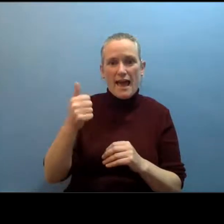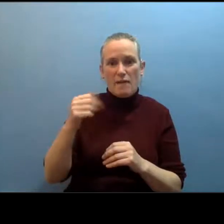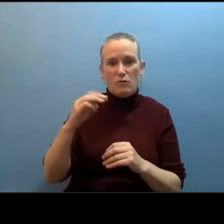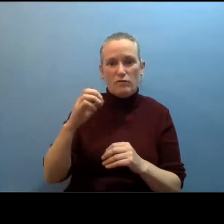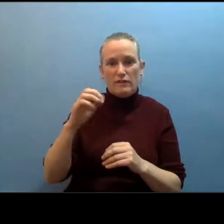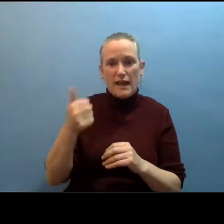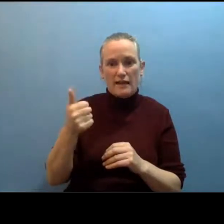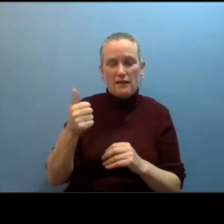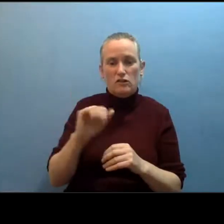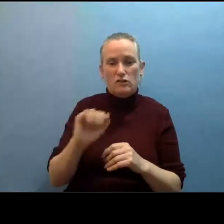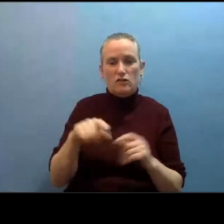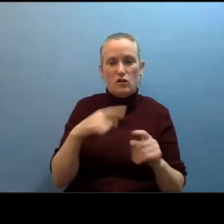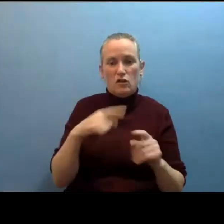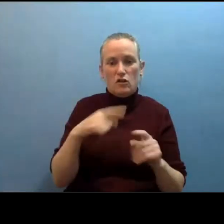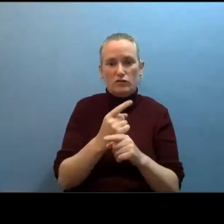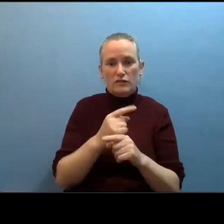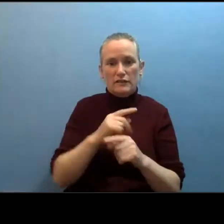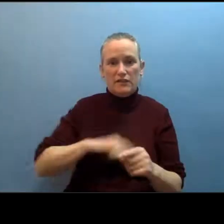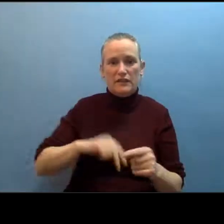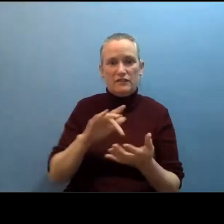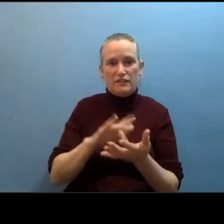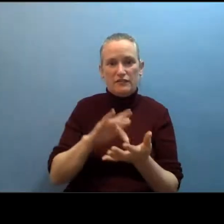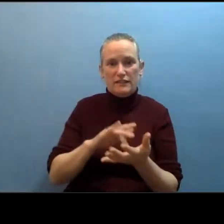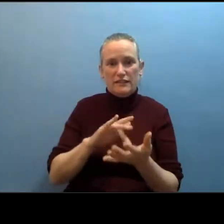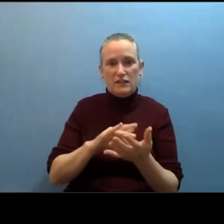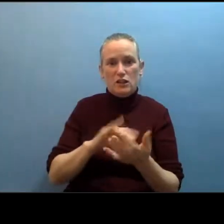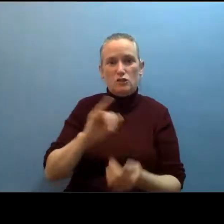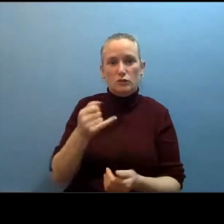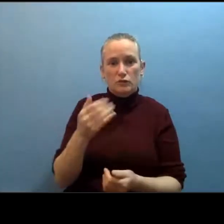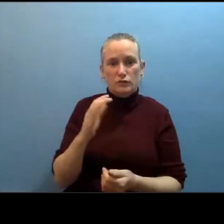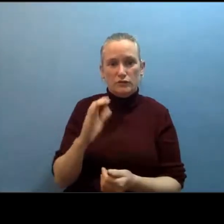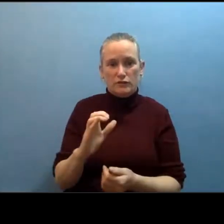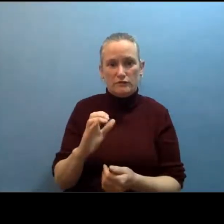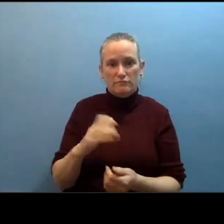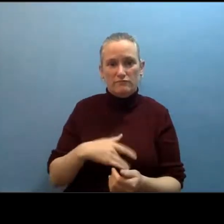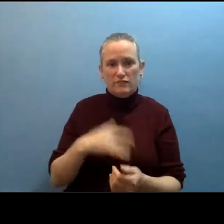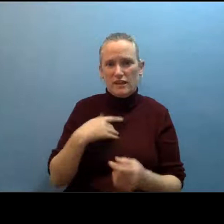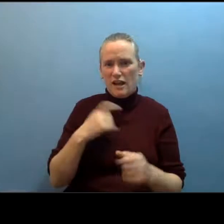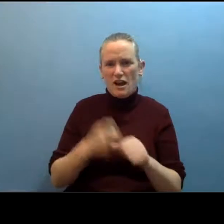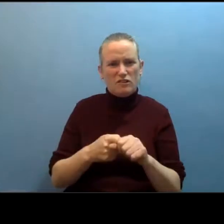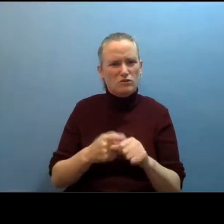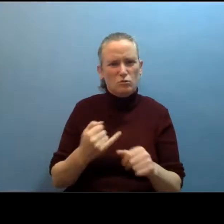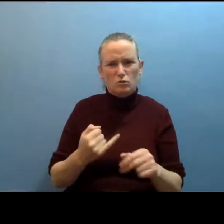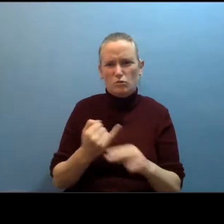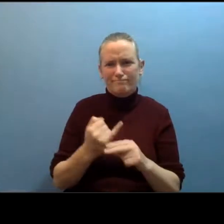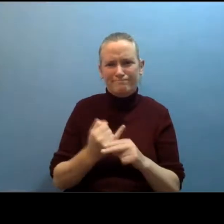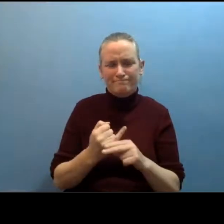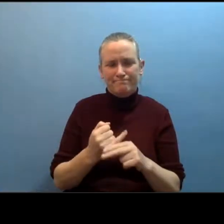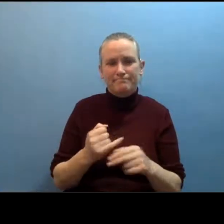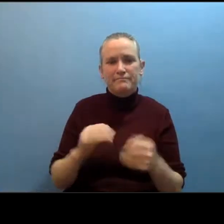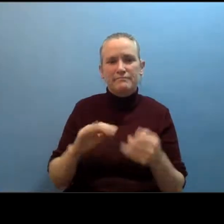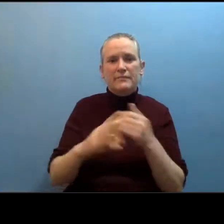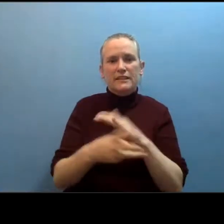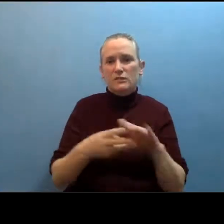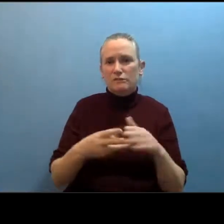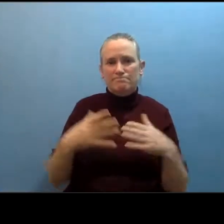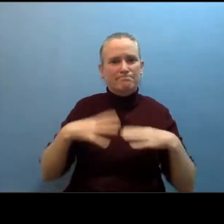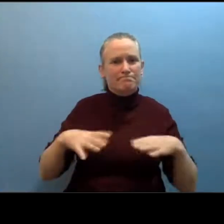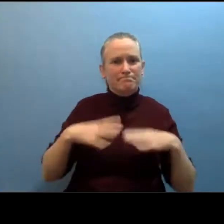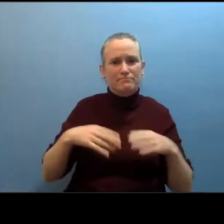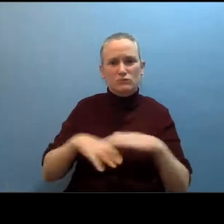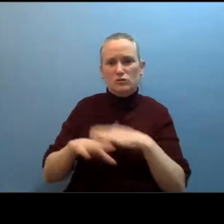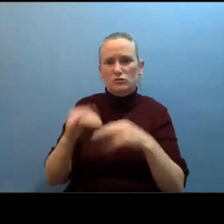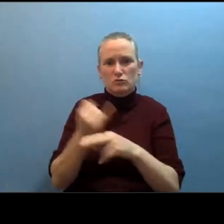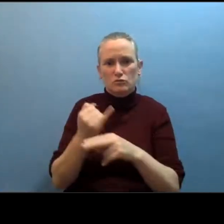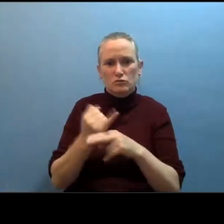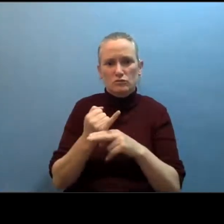her daughter, who's nearly 15, is in junior cert and finding it hard in school. Last week she didn't want to go in at all. She was